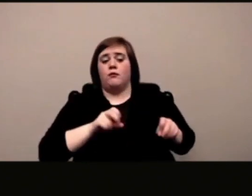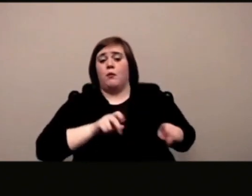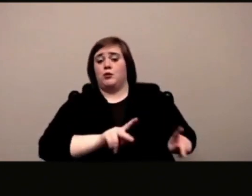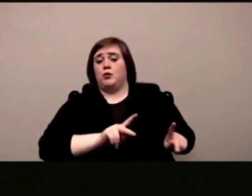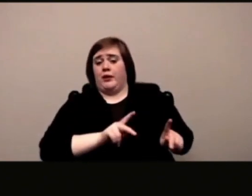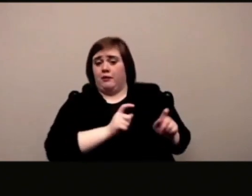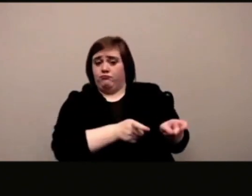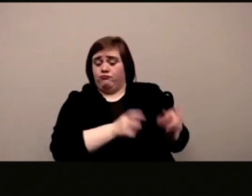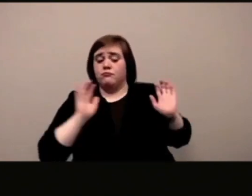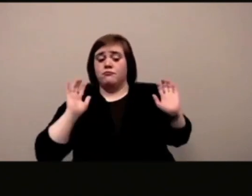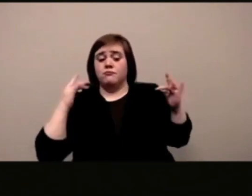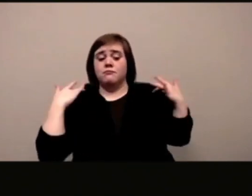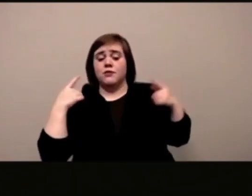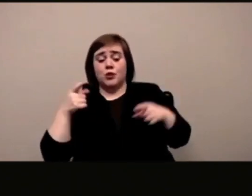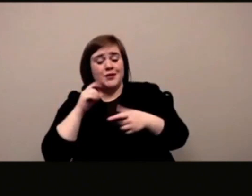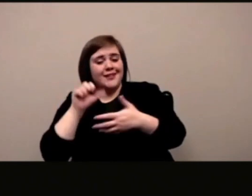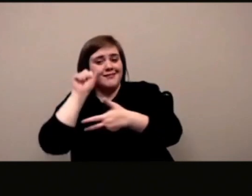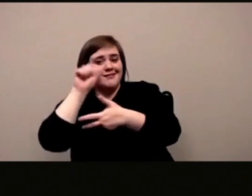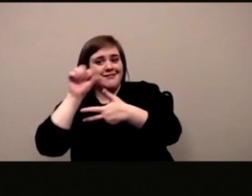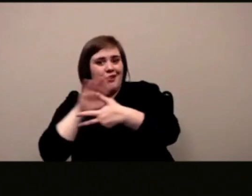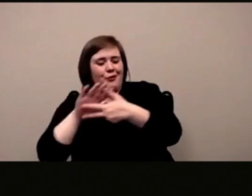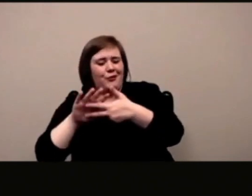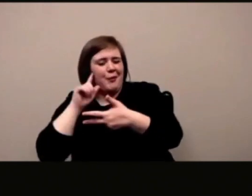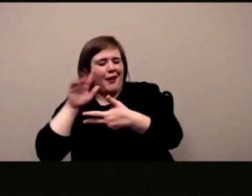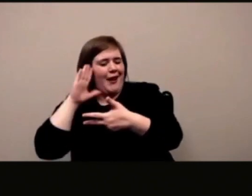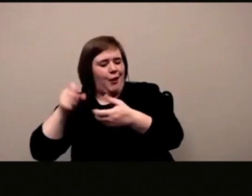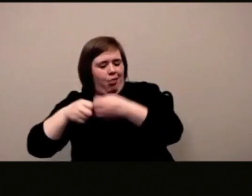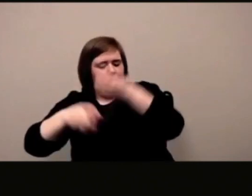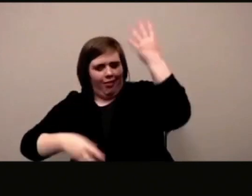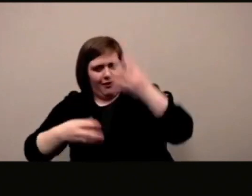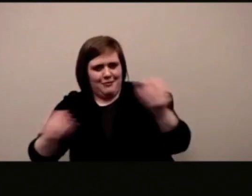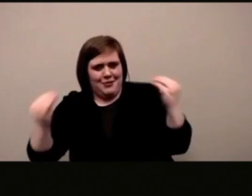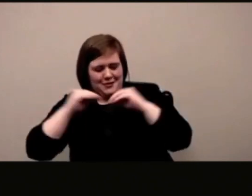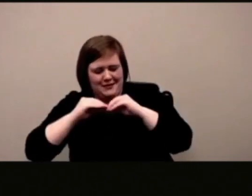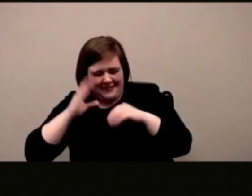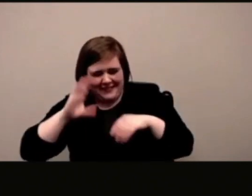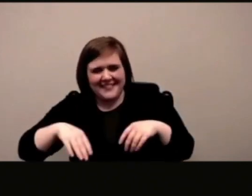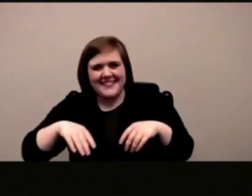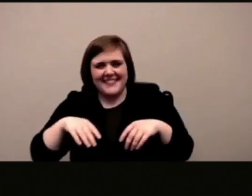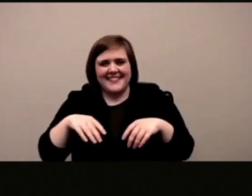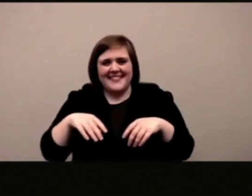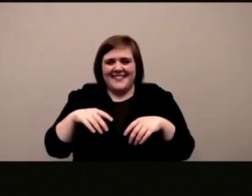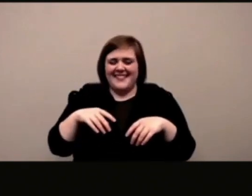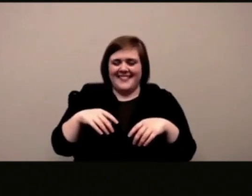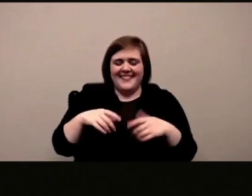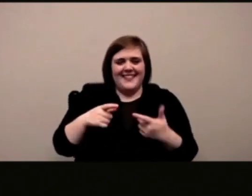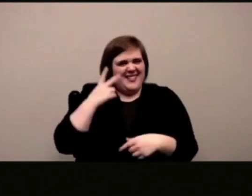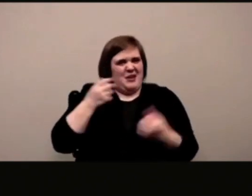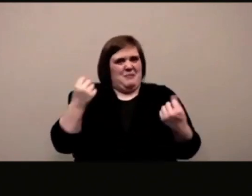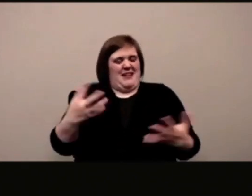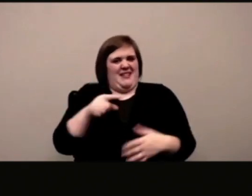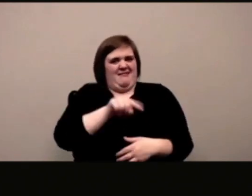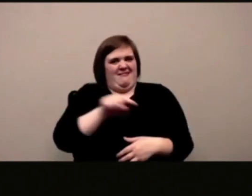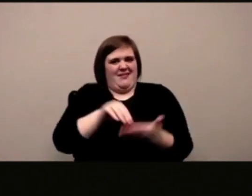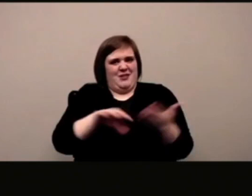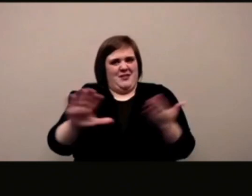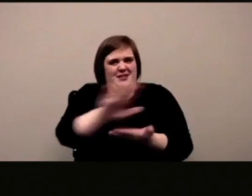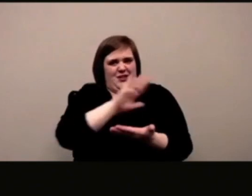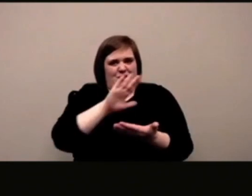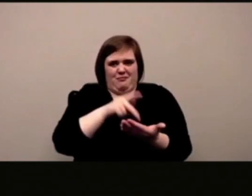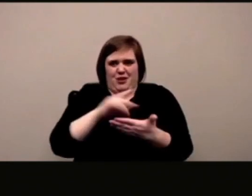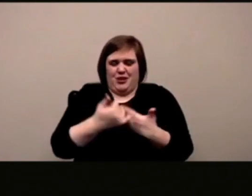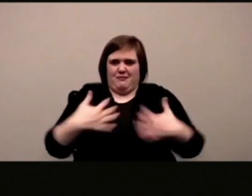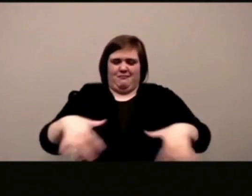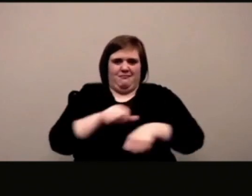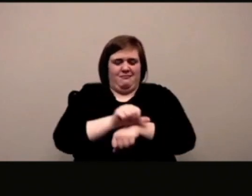mean, you just said 3, but I'm sure you got a bunch more because it sounds like, and I saw a lot of the student projects. So definitely feel free to